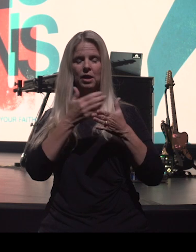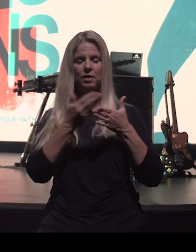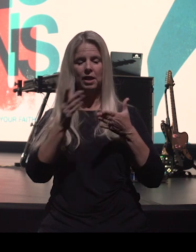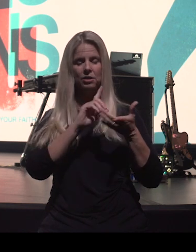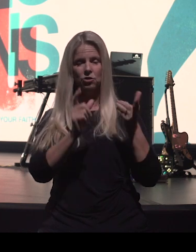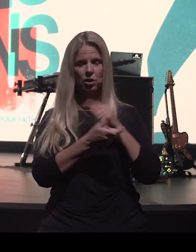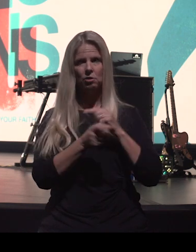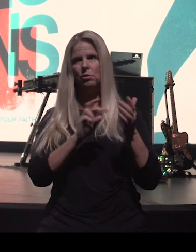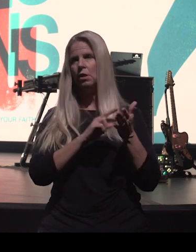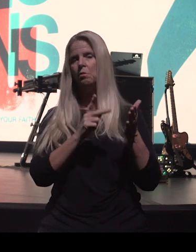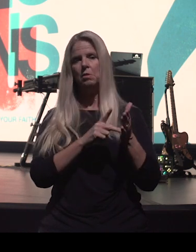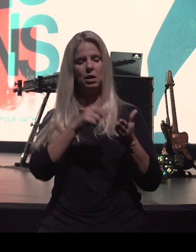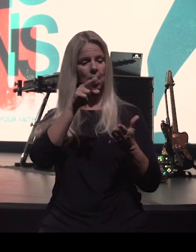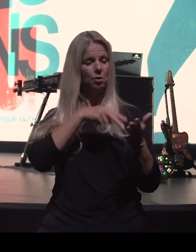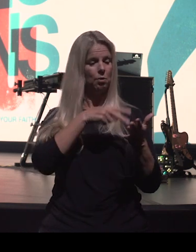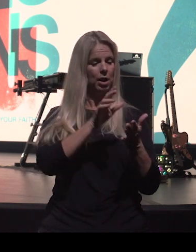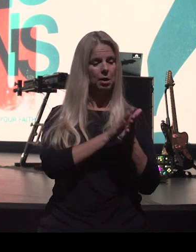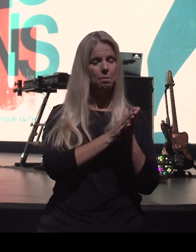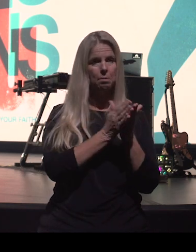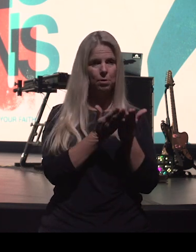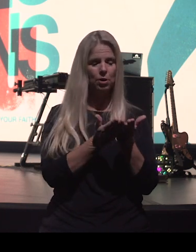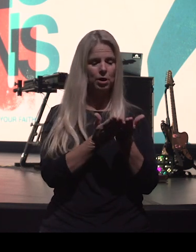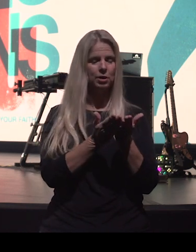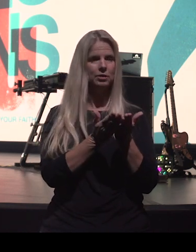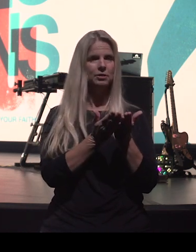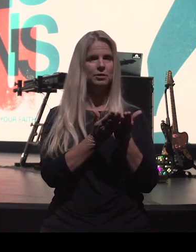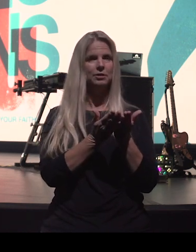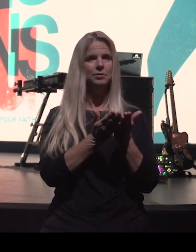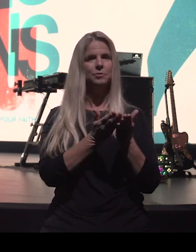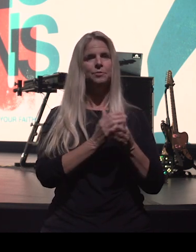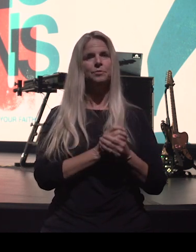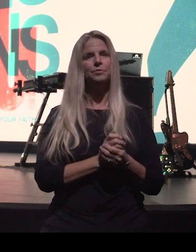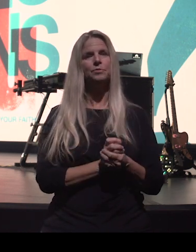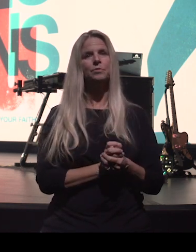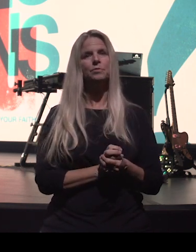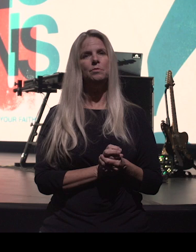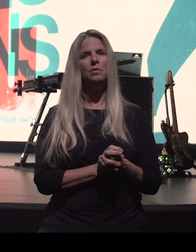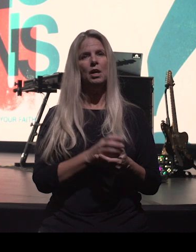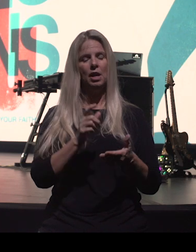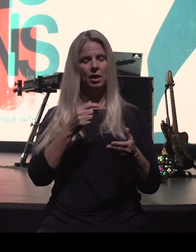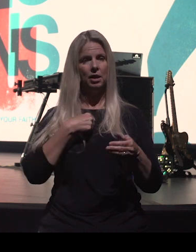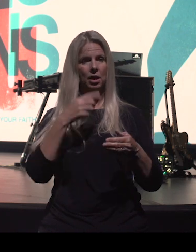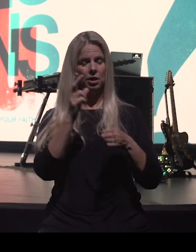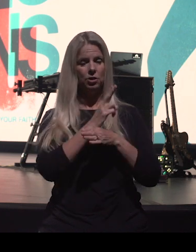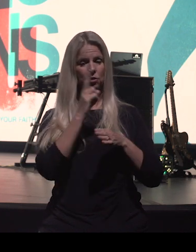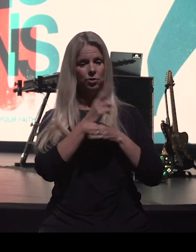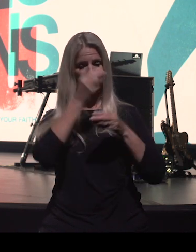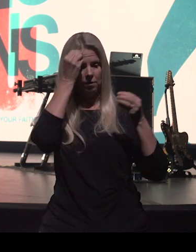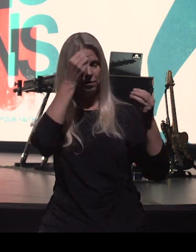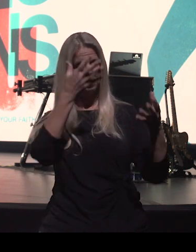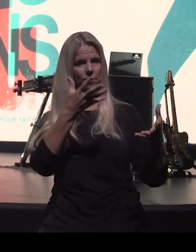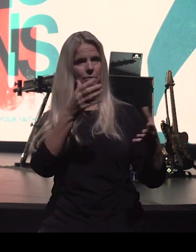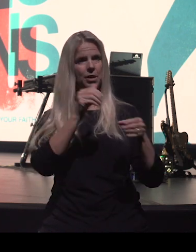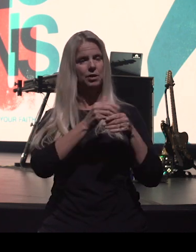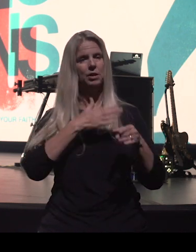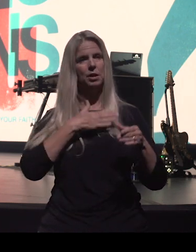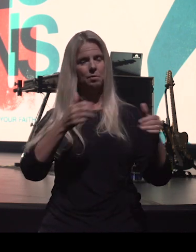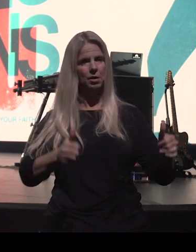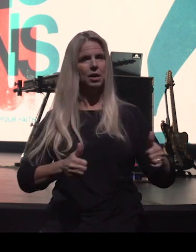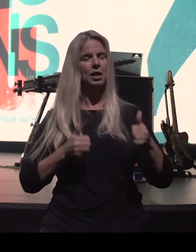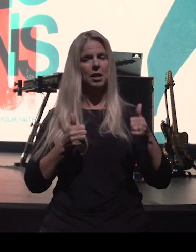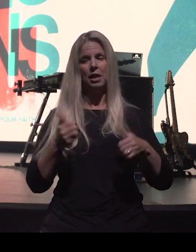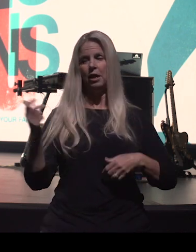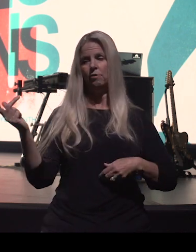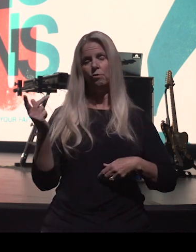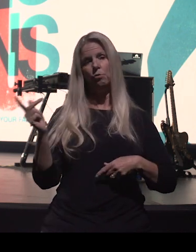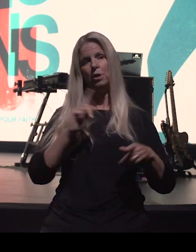started reading books. I really dug into books and tried to apply what I was learning to my life. Jamie and I made a commitment that we try to go to a marriage